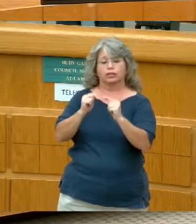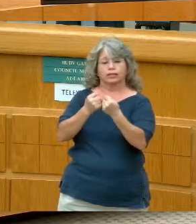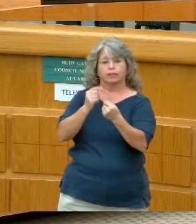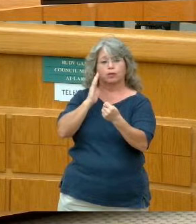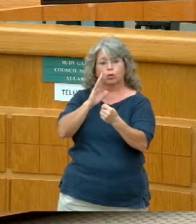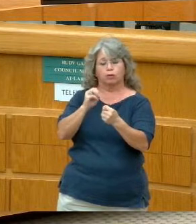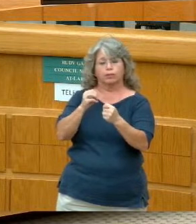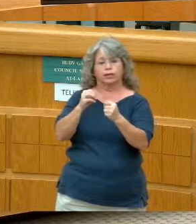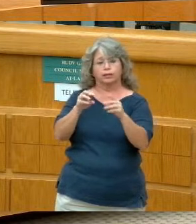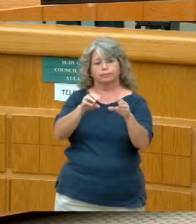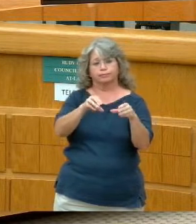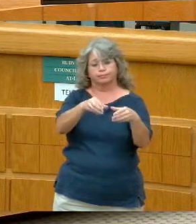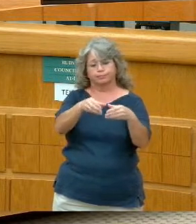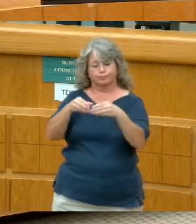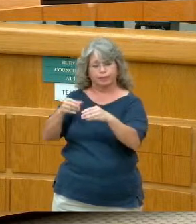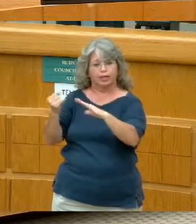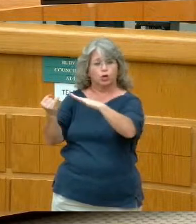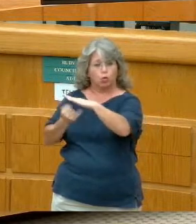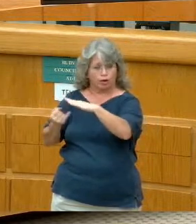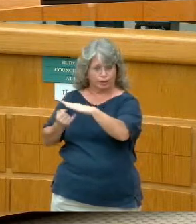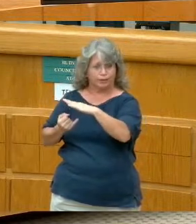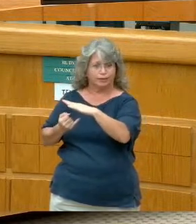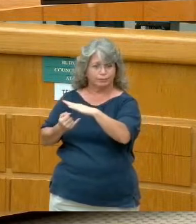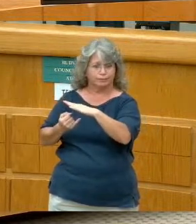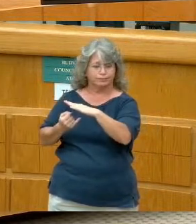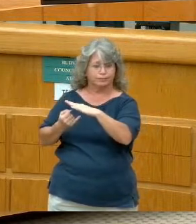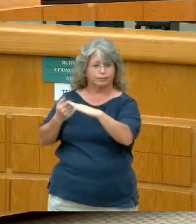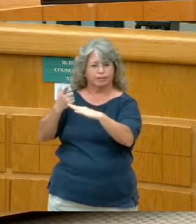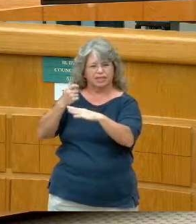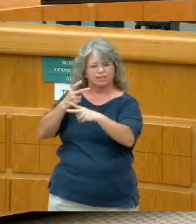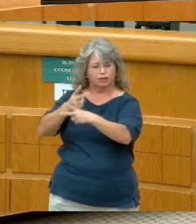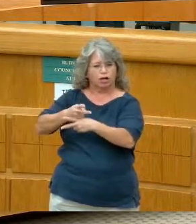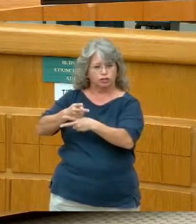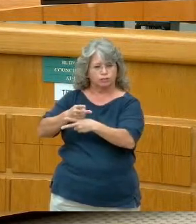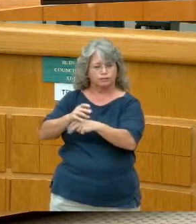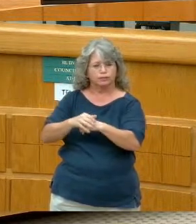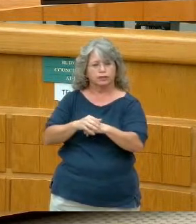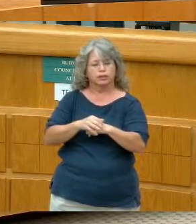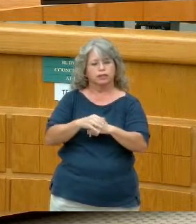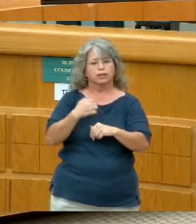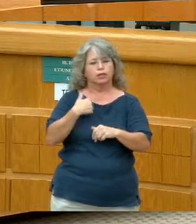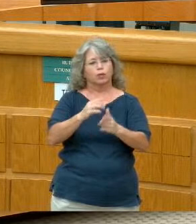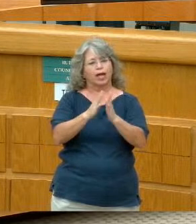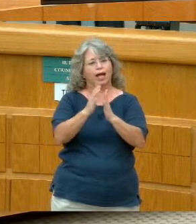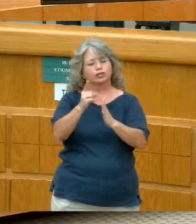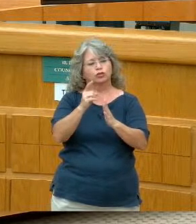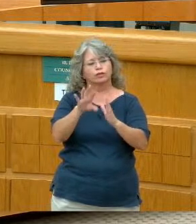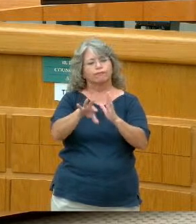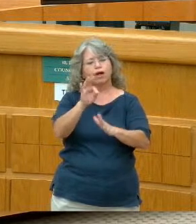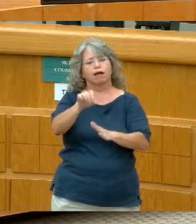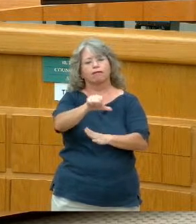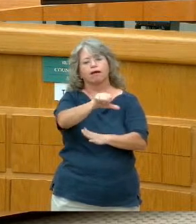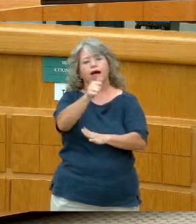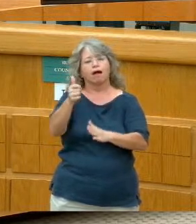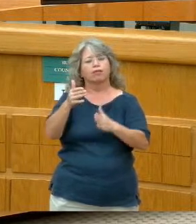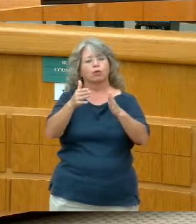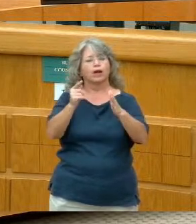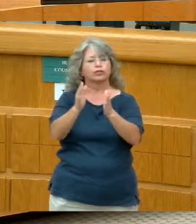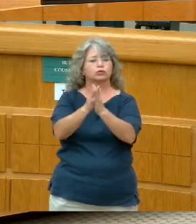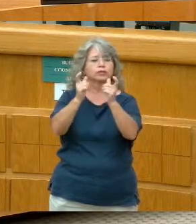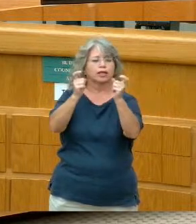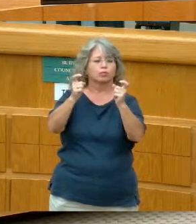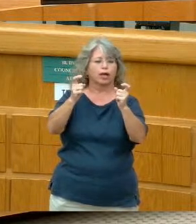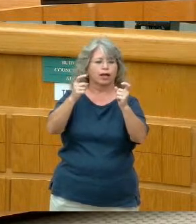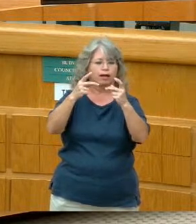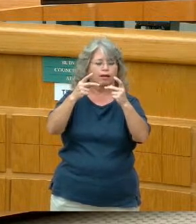caution. Public Health is asking that you consider coming up with alternative ways of celebrating Halloween, and